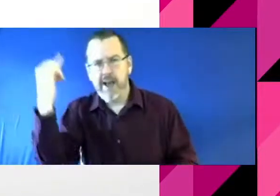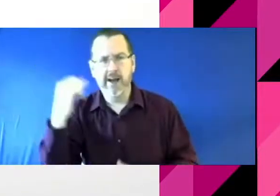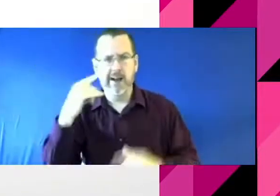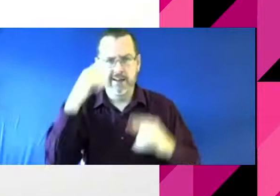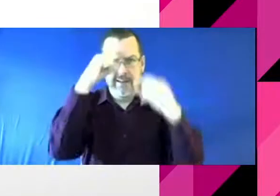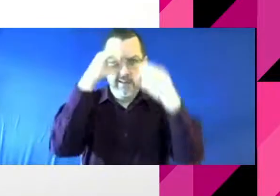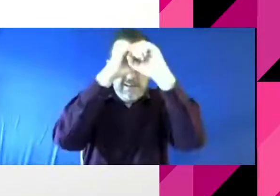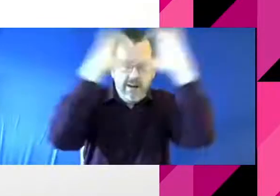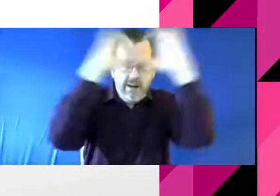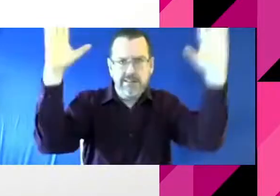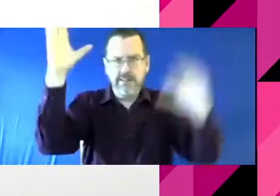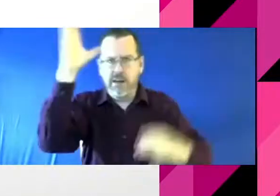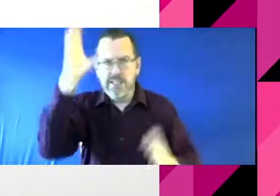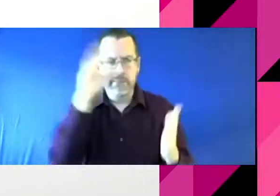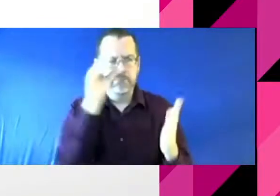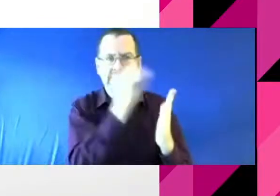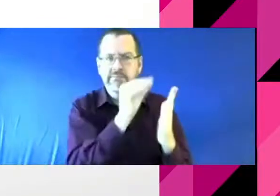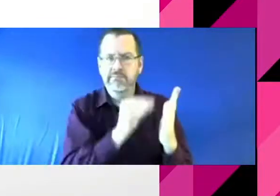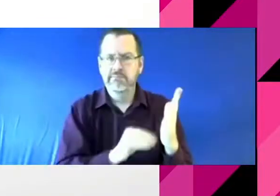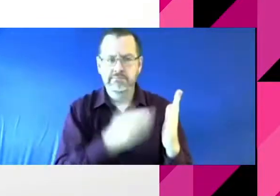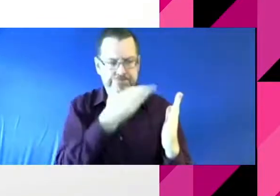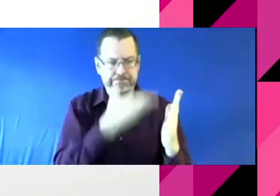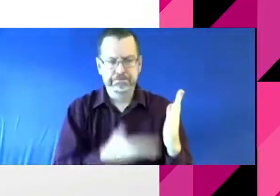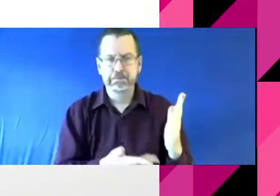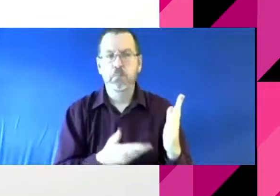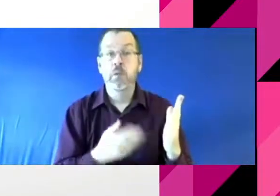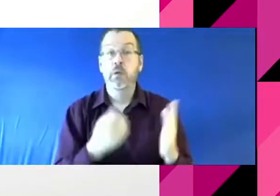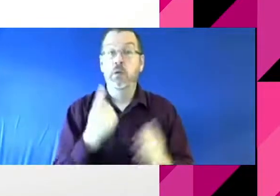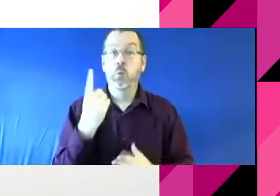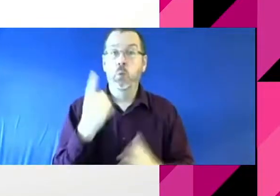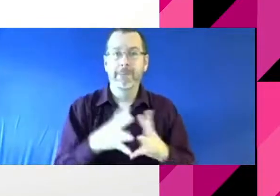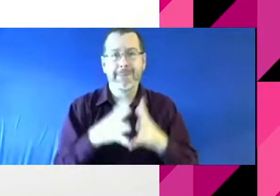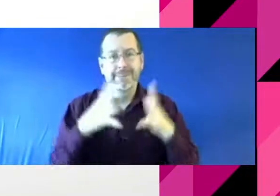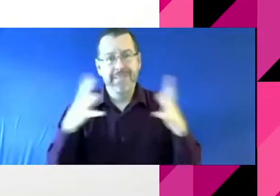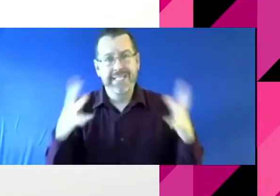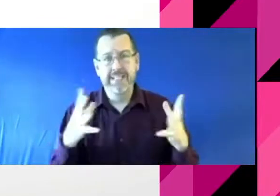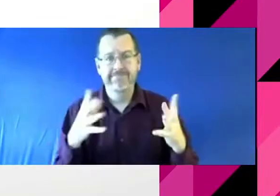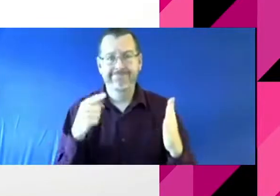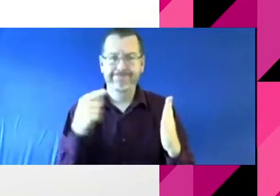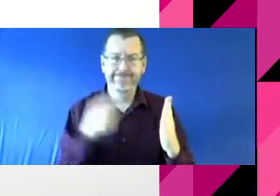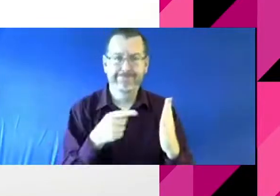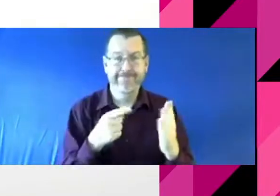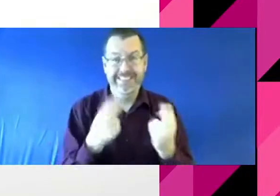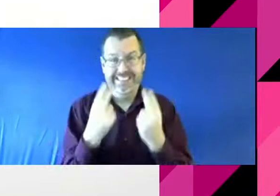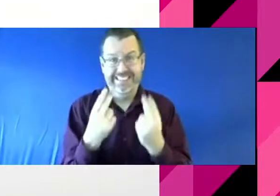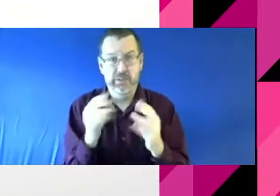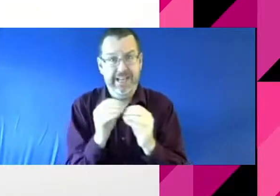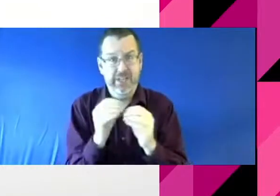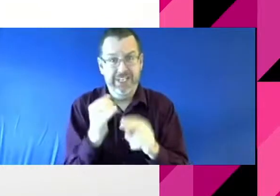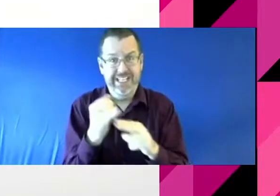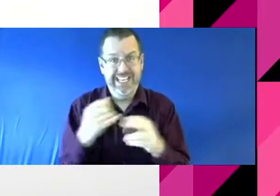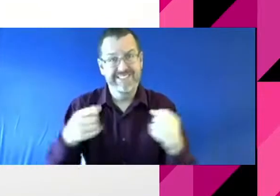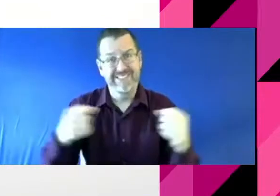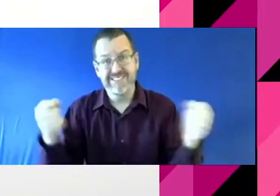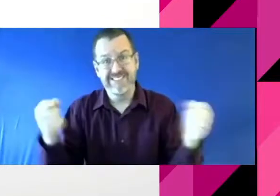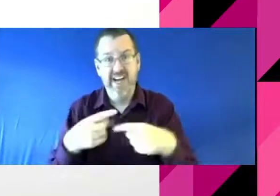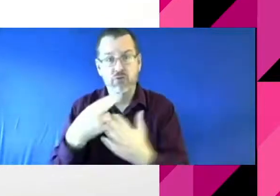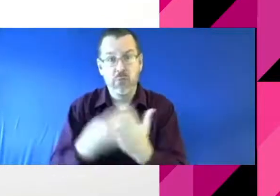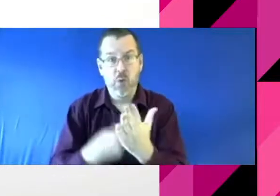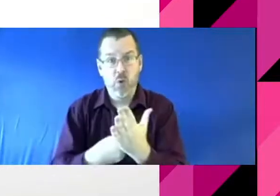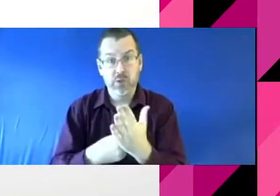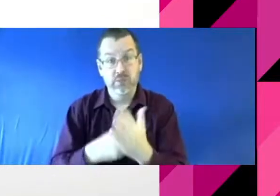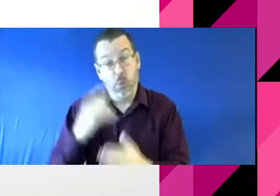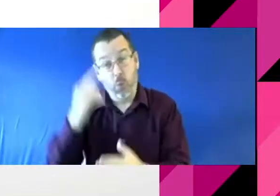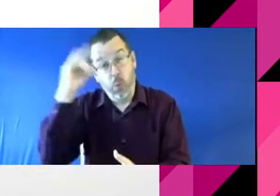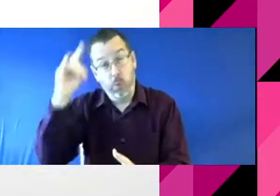the main issue that is going to have to be addressed in our final report, which we hope to publish next year, will